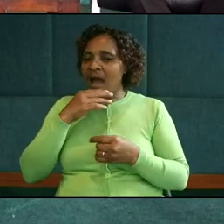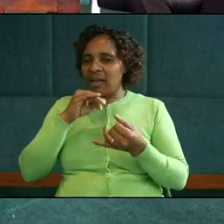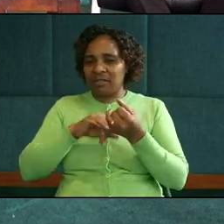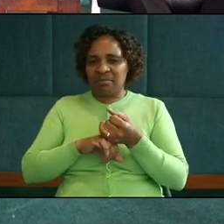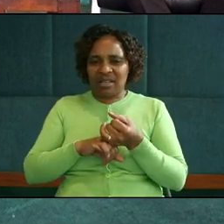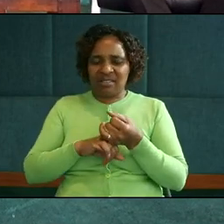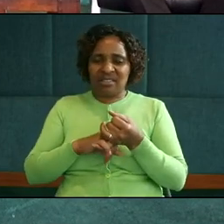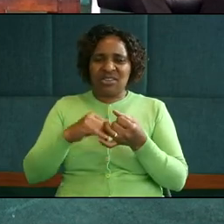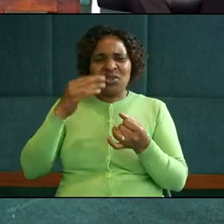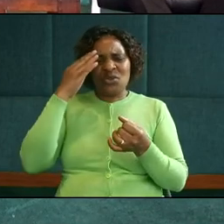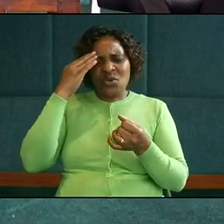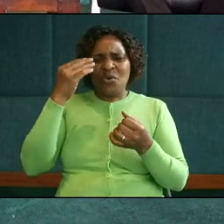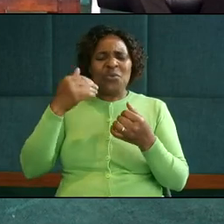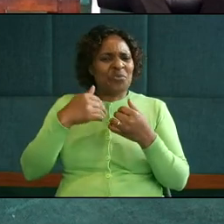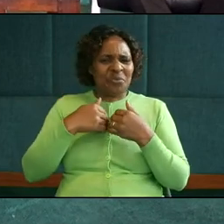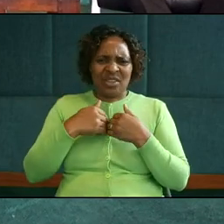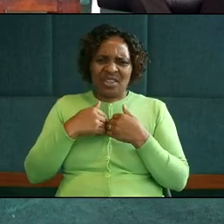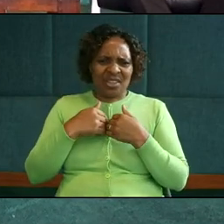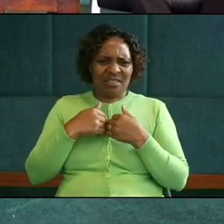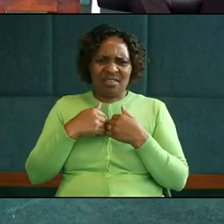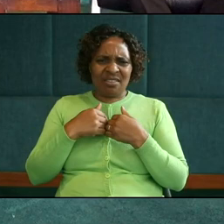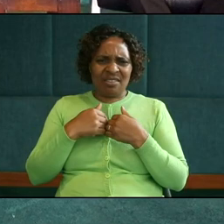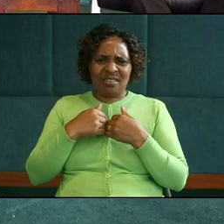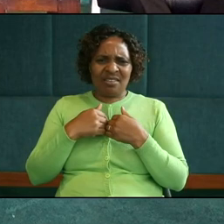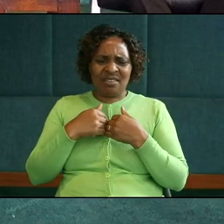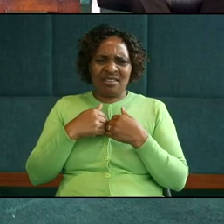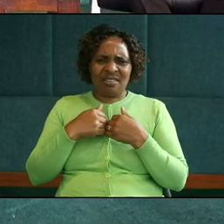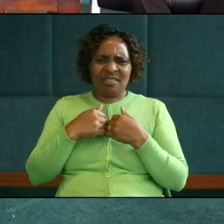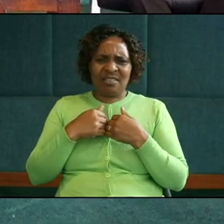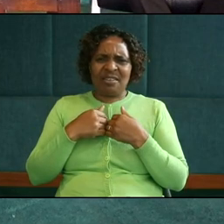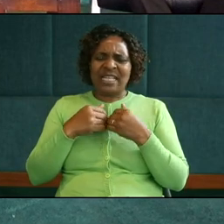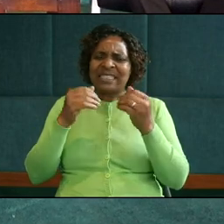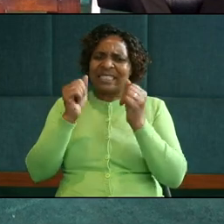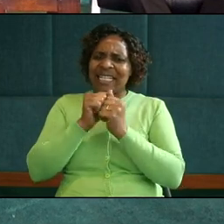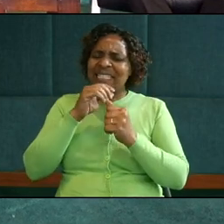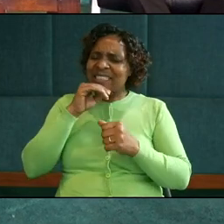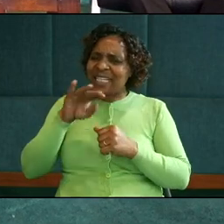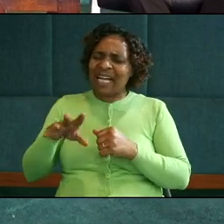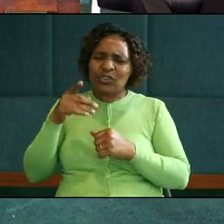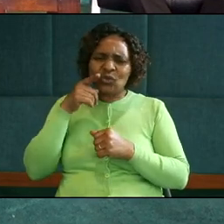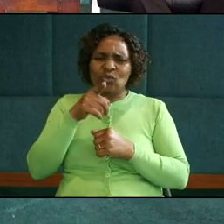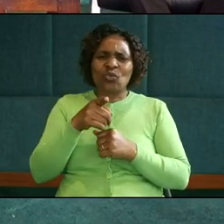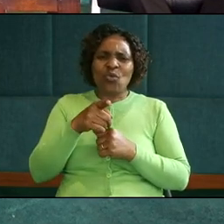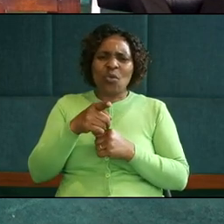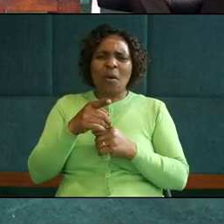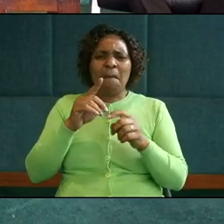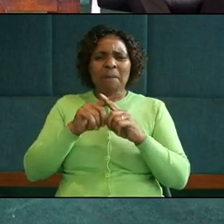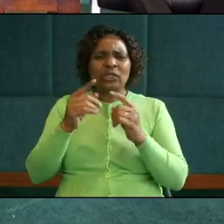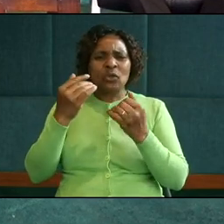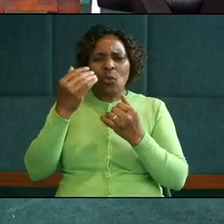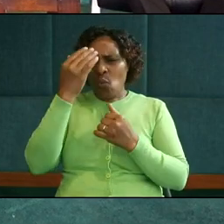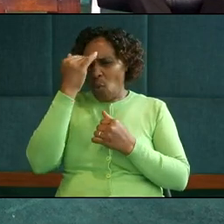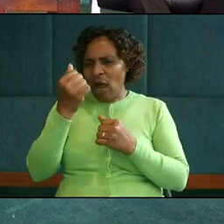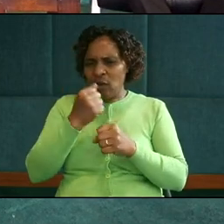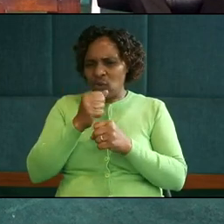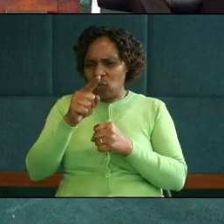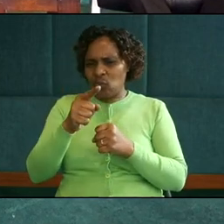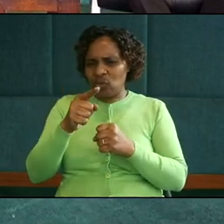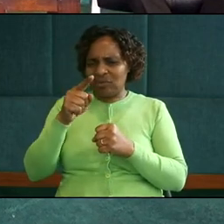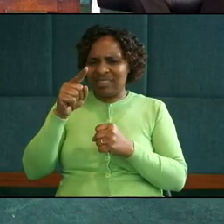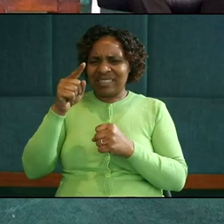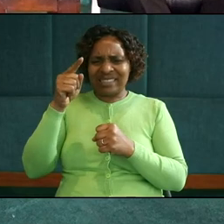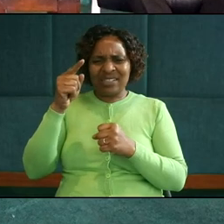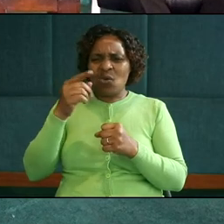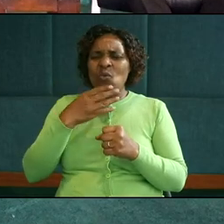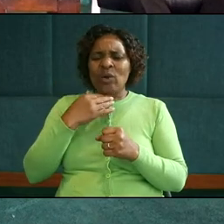says, you know, am I not what, like more than 10 sons to you? You know, but why do you think, just put yourself in her shoes now, why